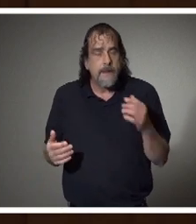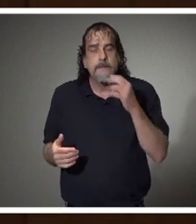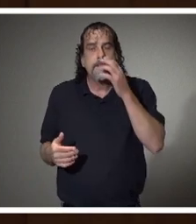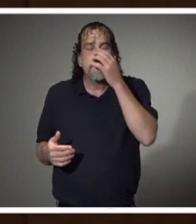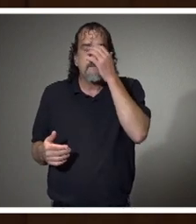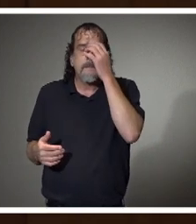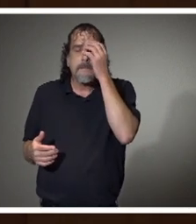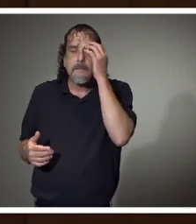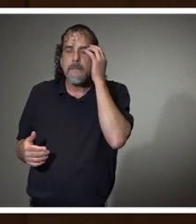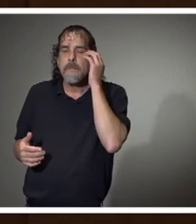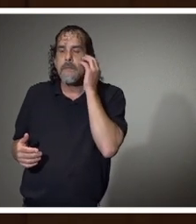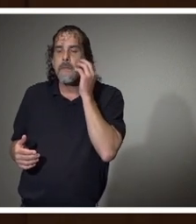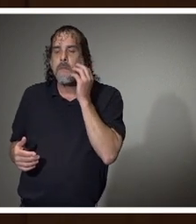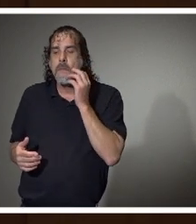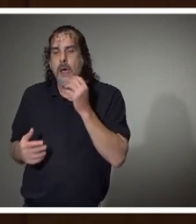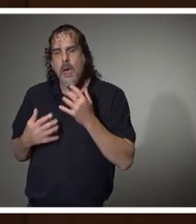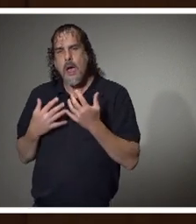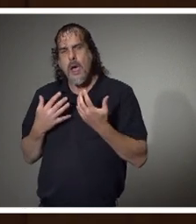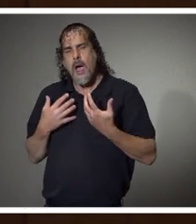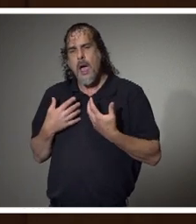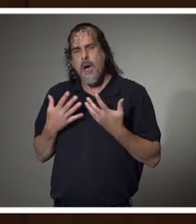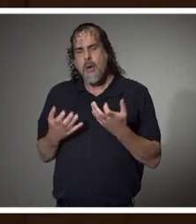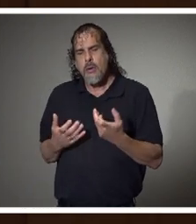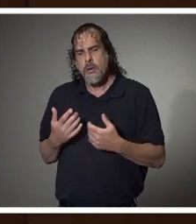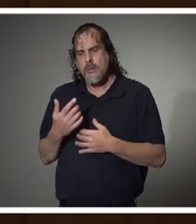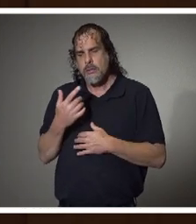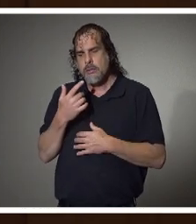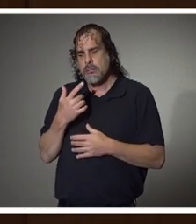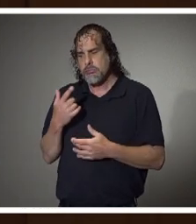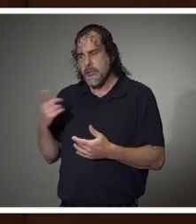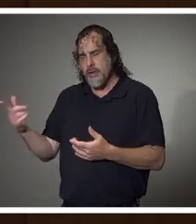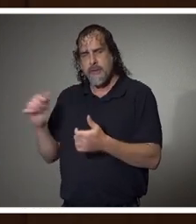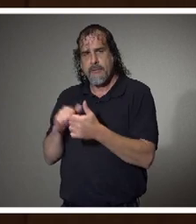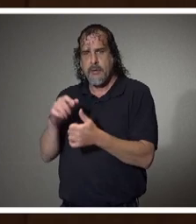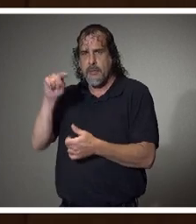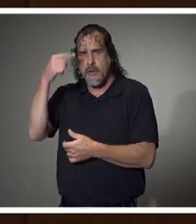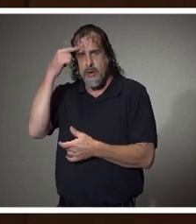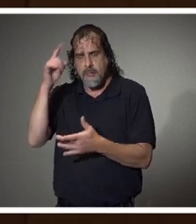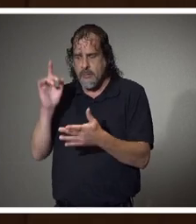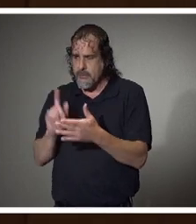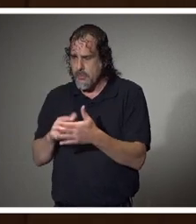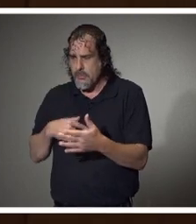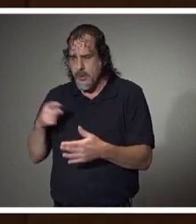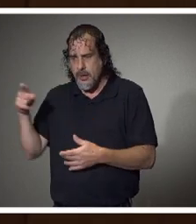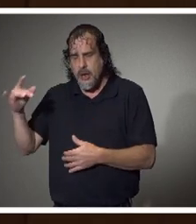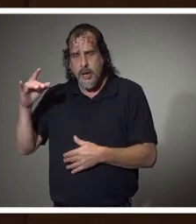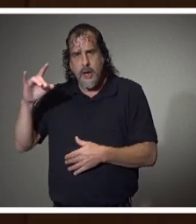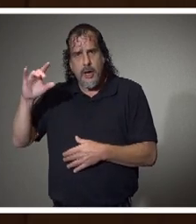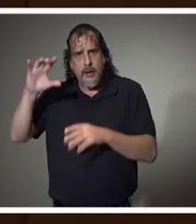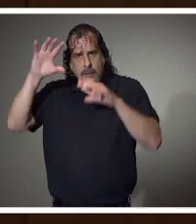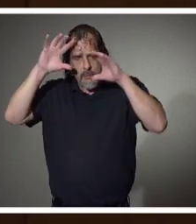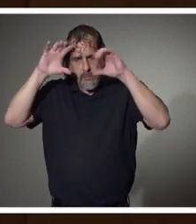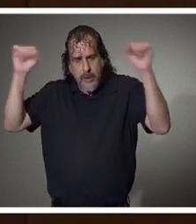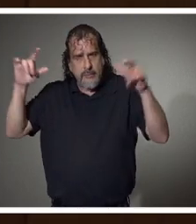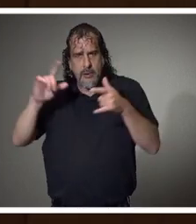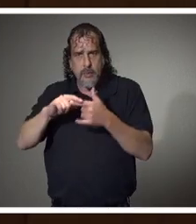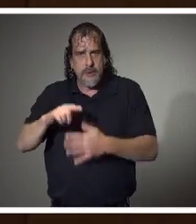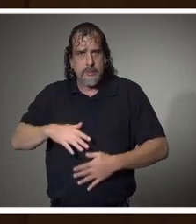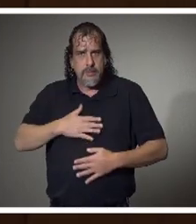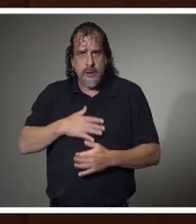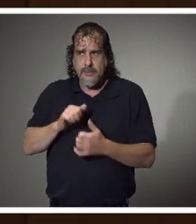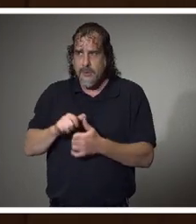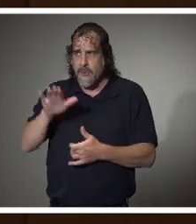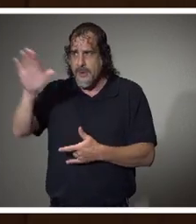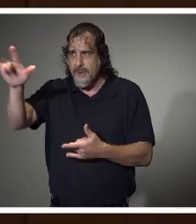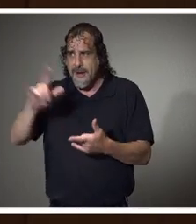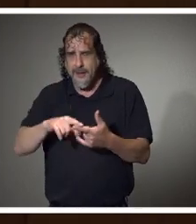I would like to give the governor credit for the dimming analogy. I think that the White House was very pleased by that. So if they start using that on